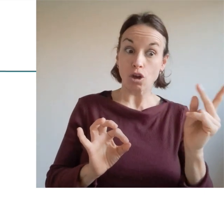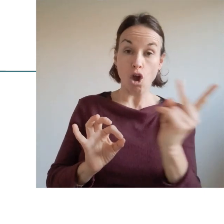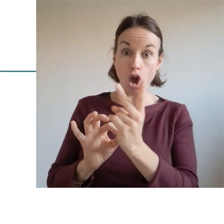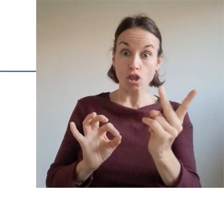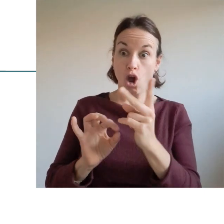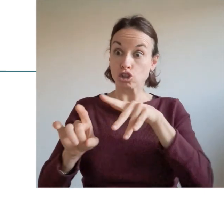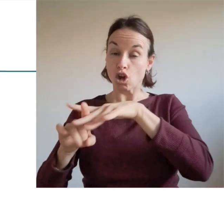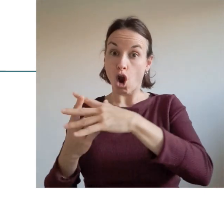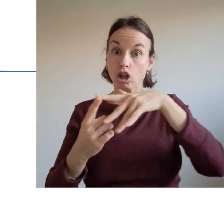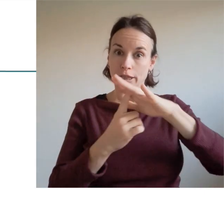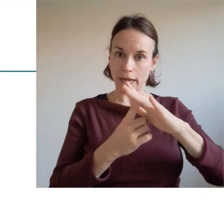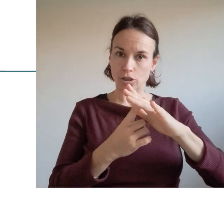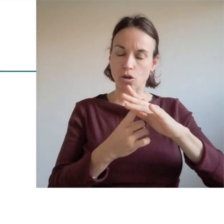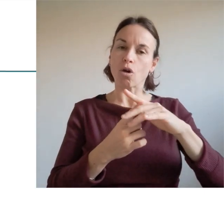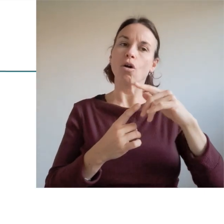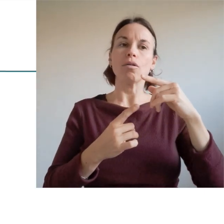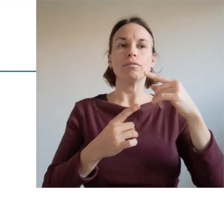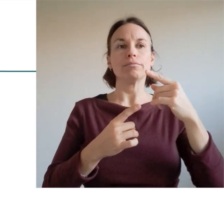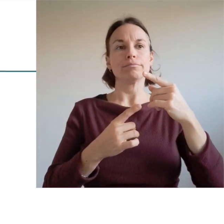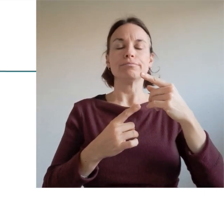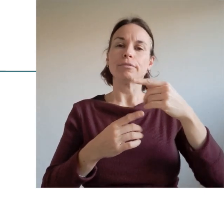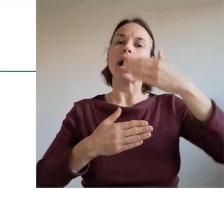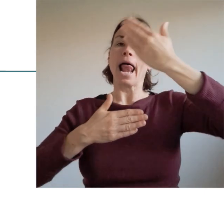specific unknown functions.